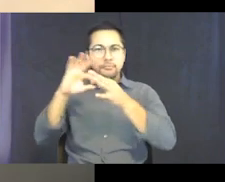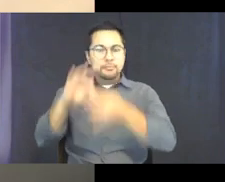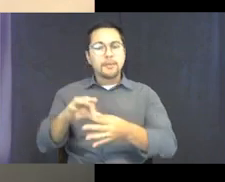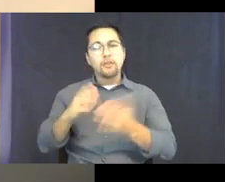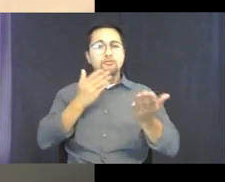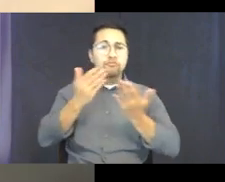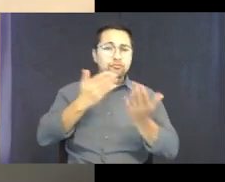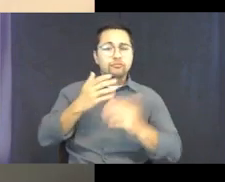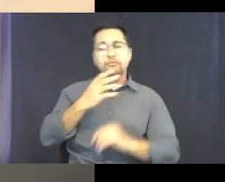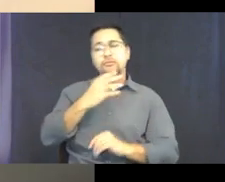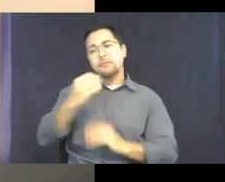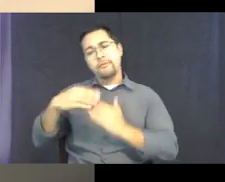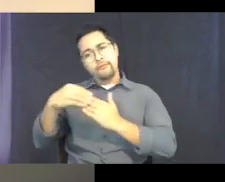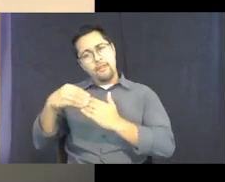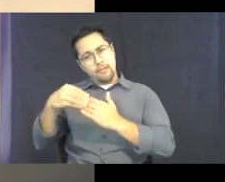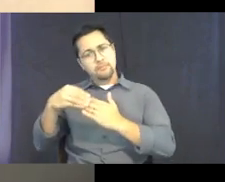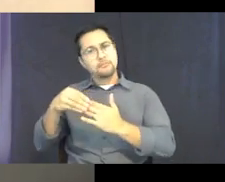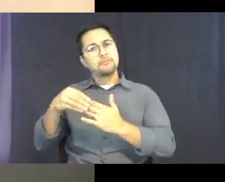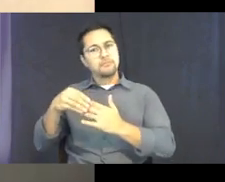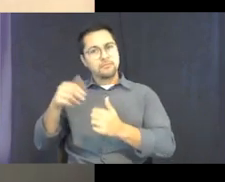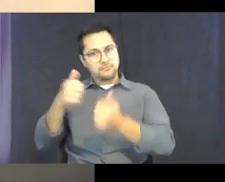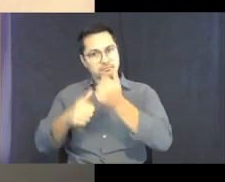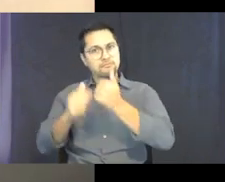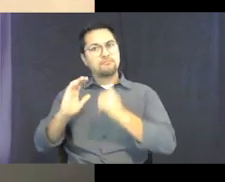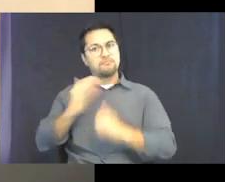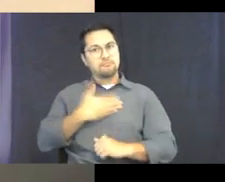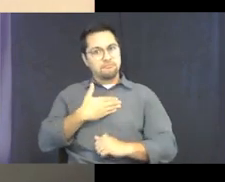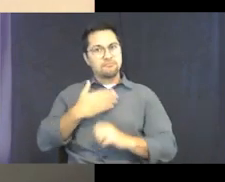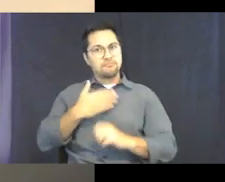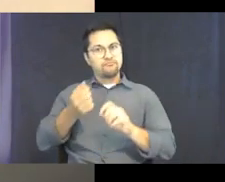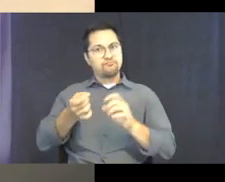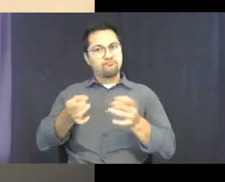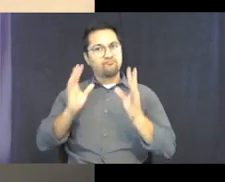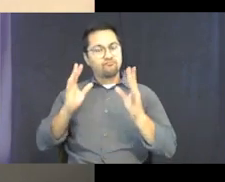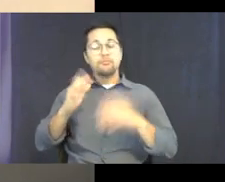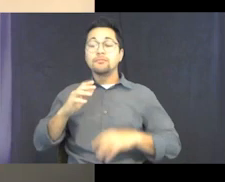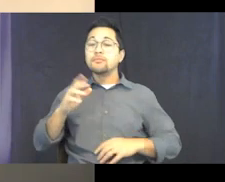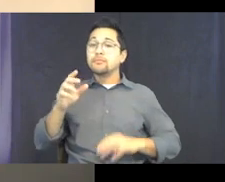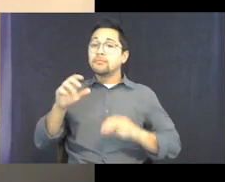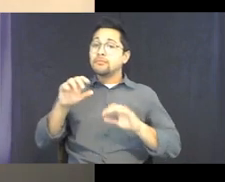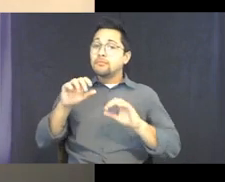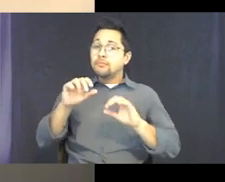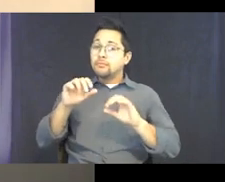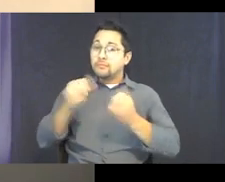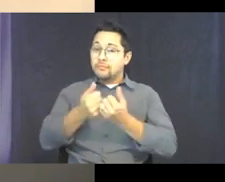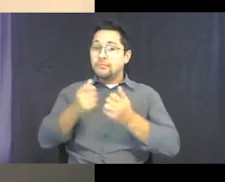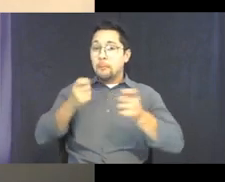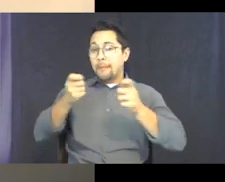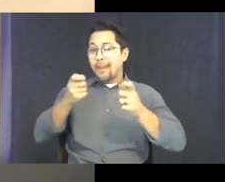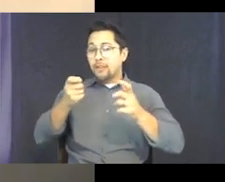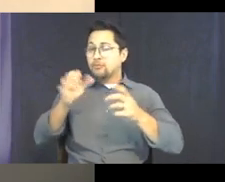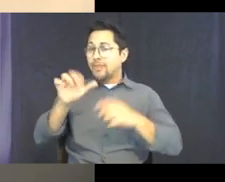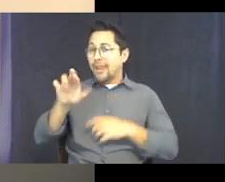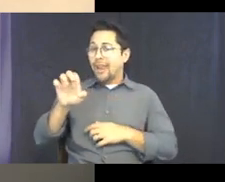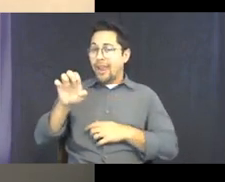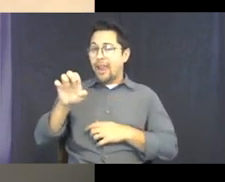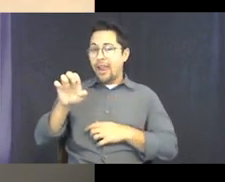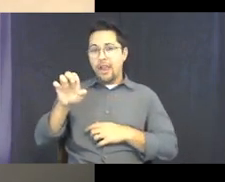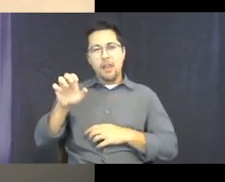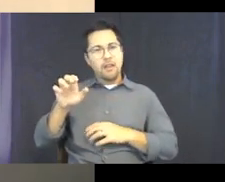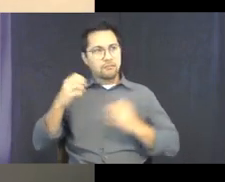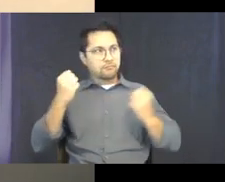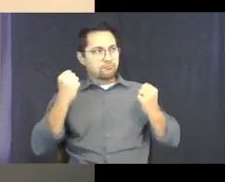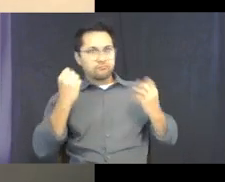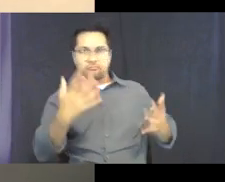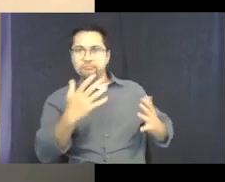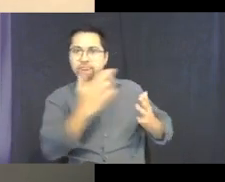and flexibilities under the state of emergency. The agency's statewide managed care website also has many resources, such